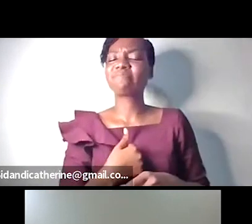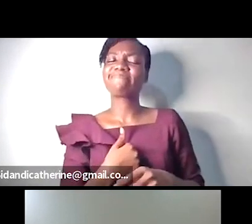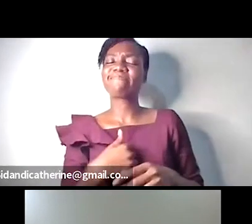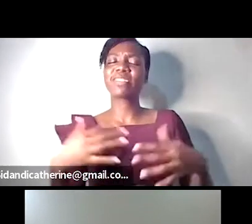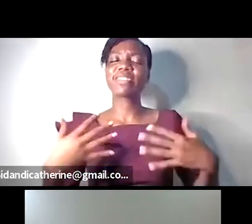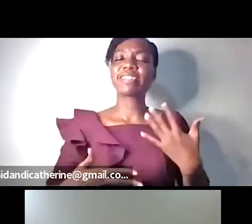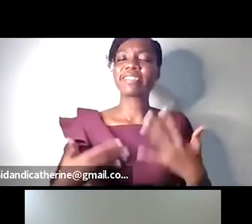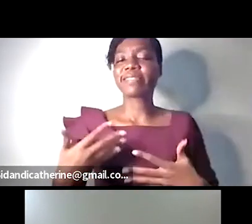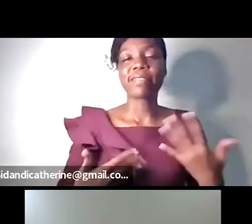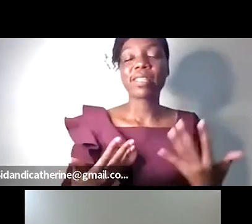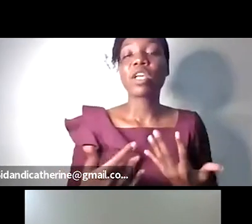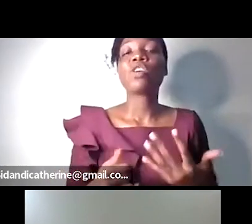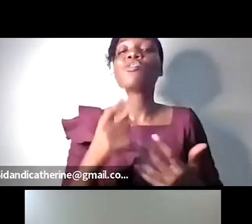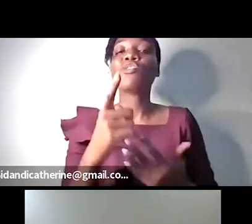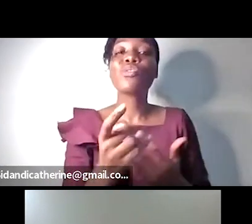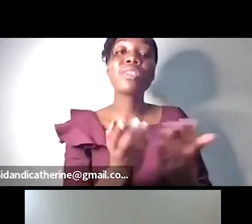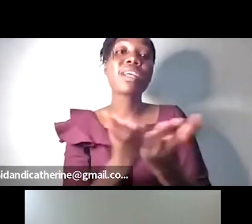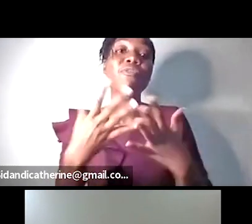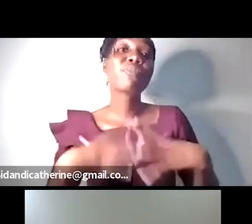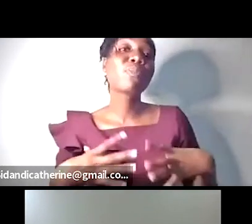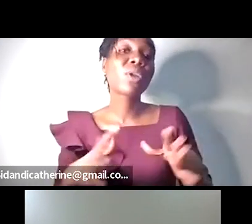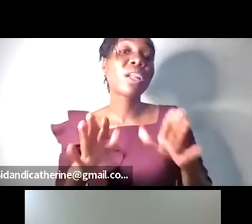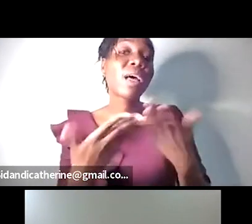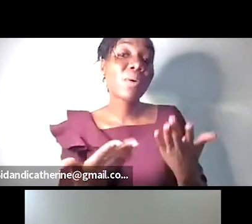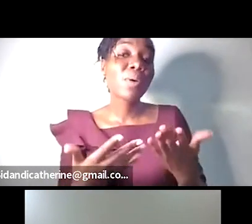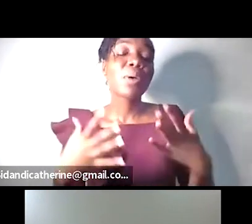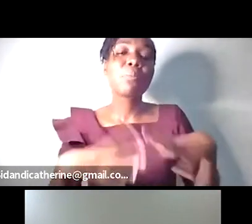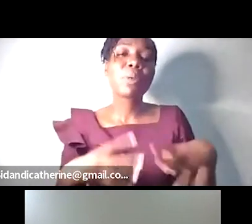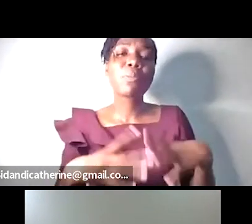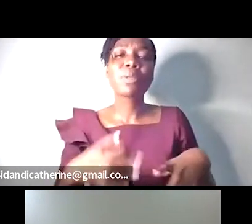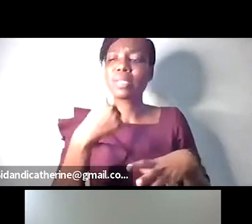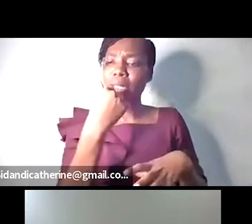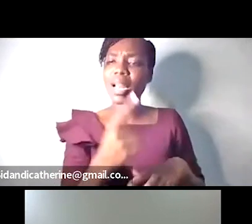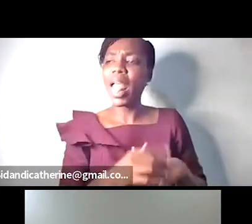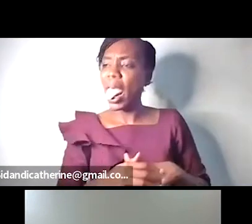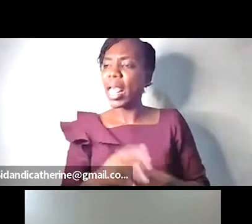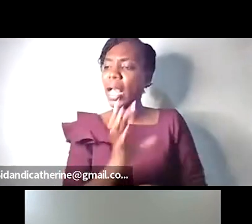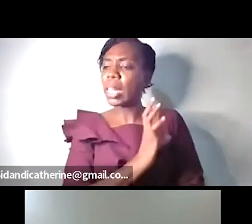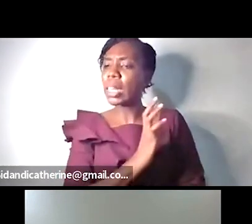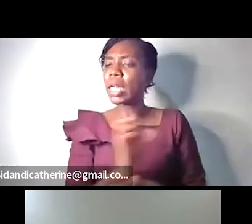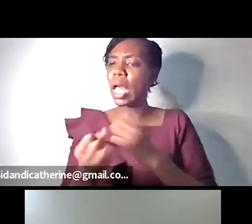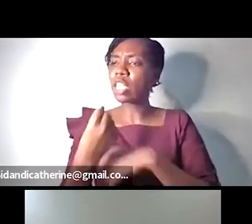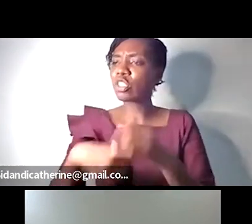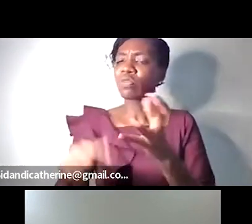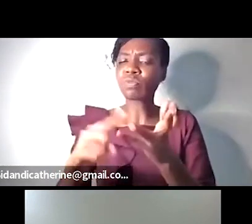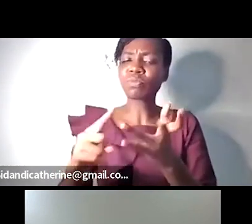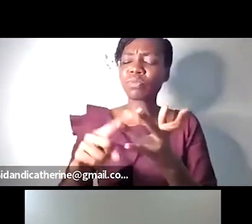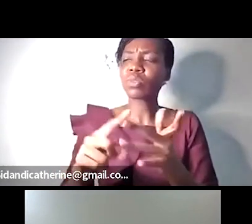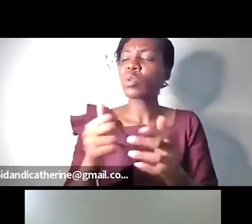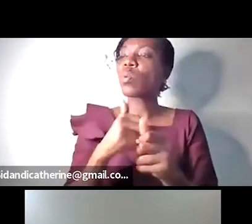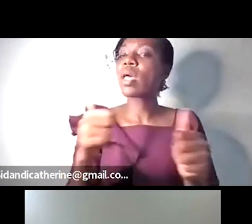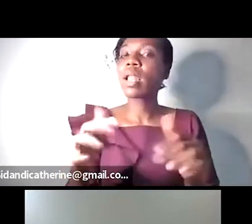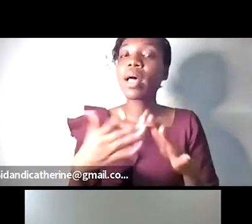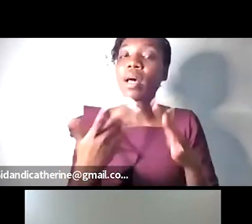others? What they say that you do good at? Begin to ask yourself those questions, and you can reach out